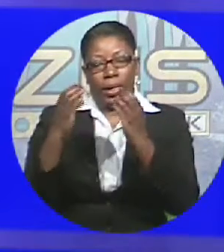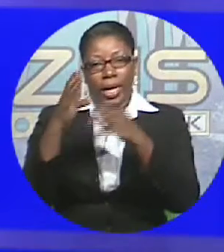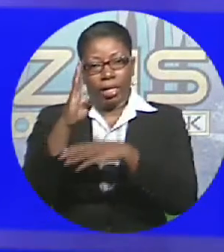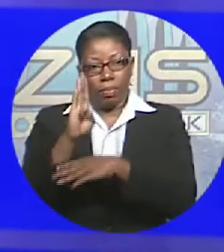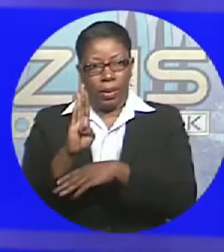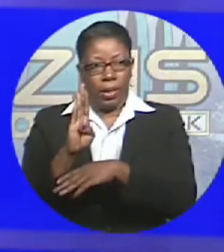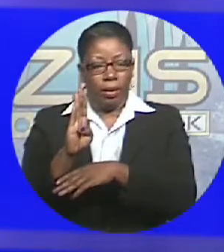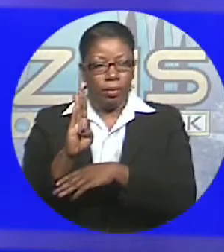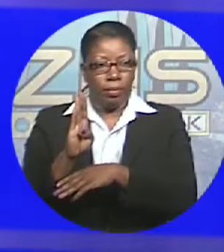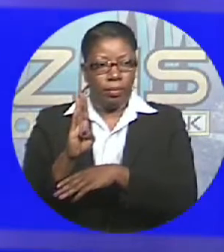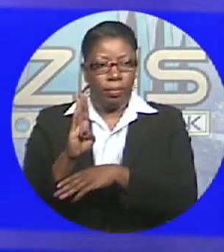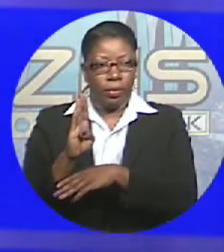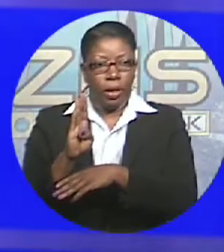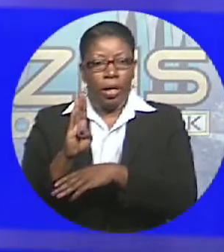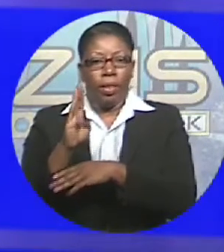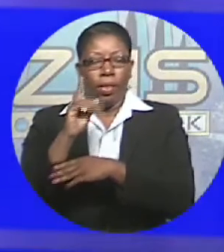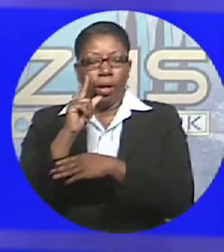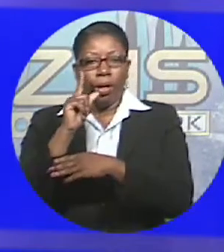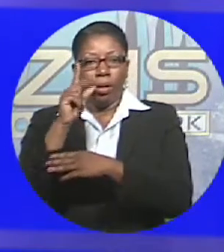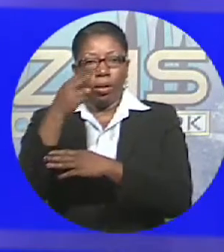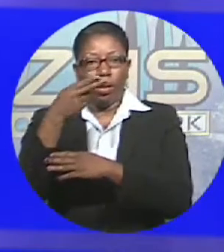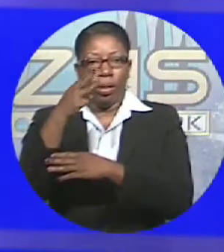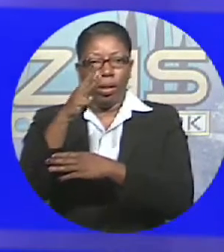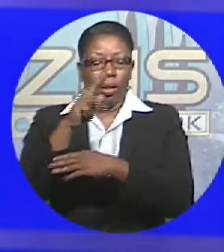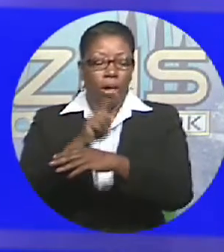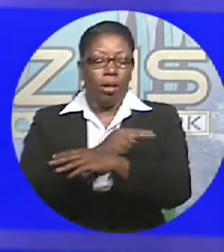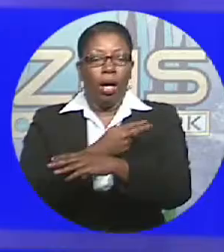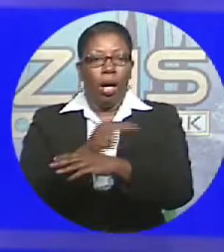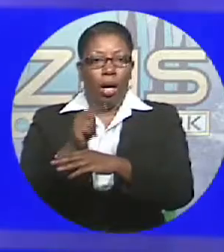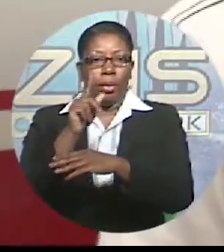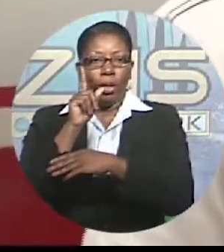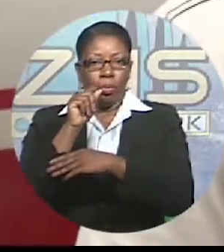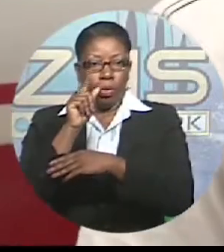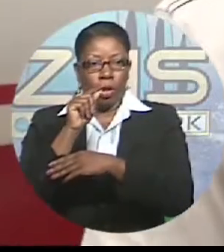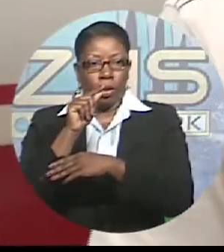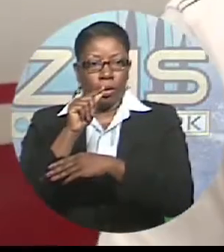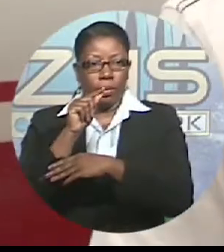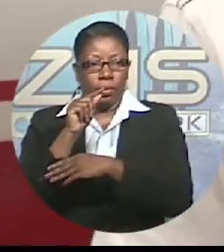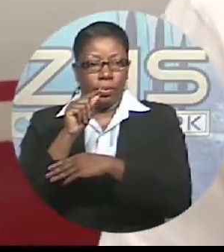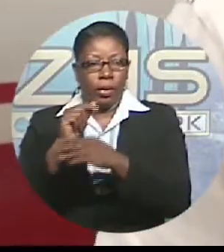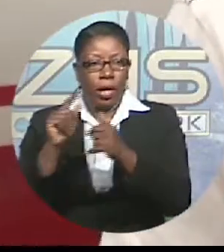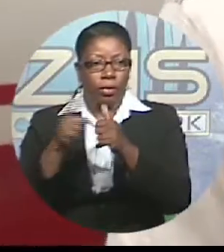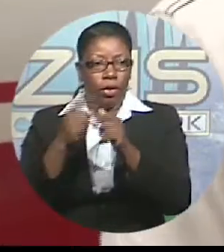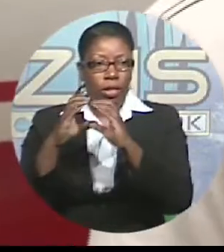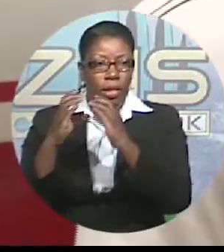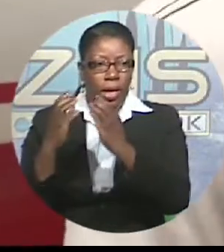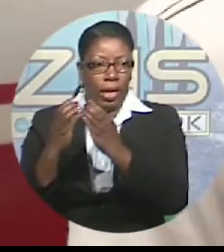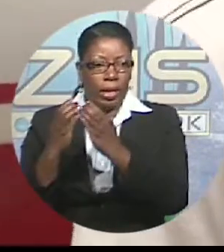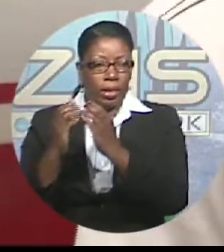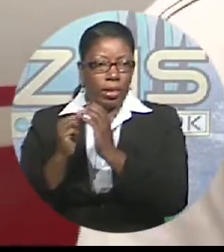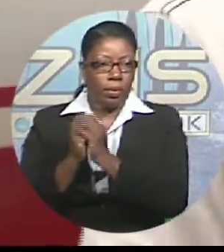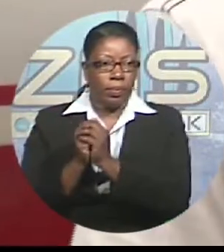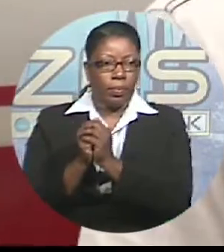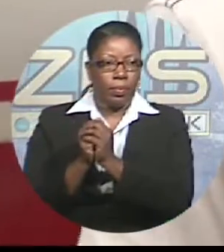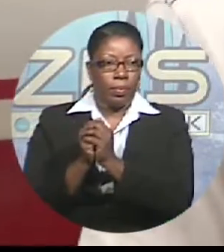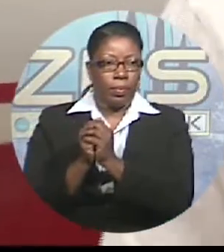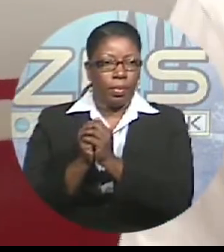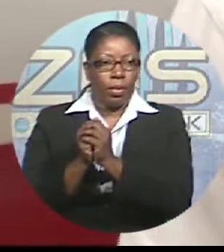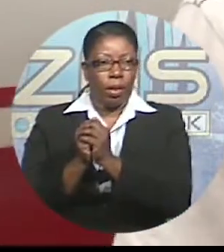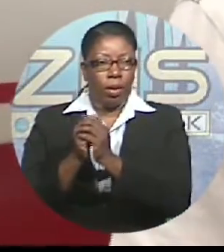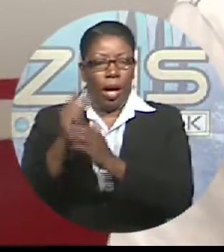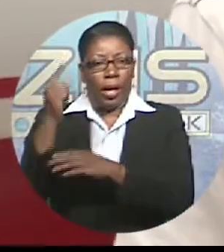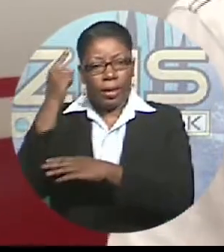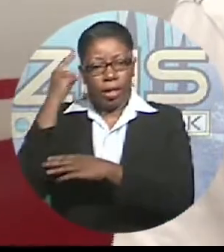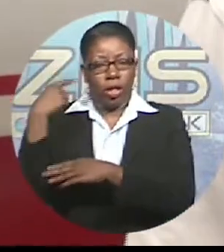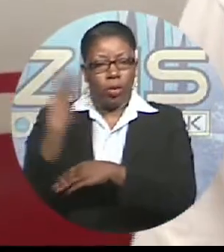Queen Drusilla and the Hummingbird will be both at the starting line. I think we're going to do very well. We got Stefano, he's one of